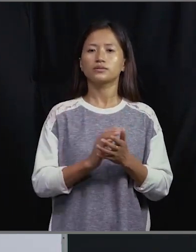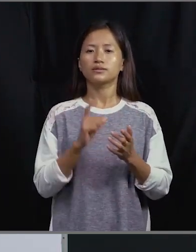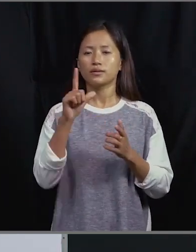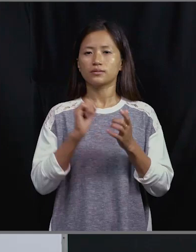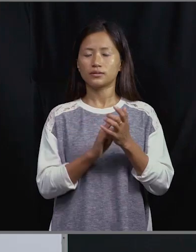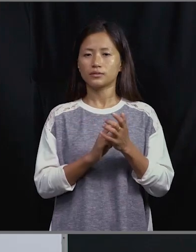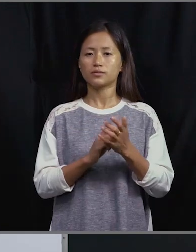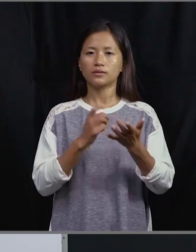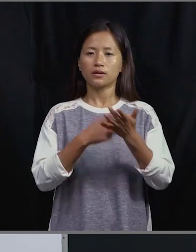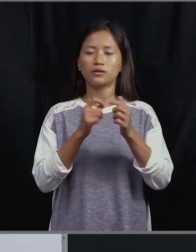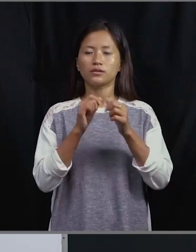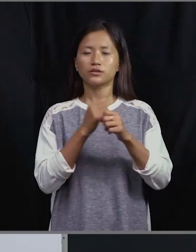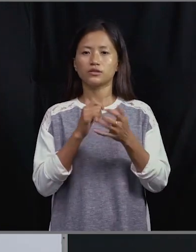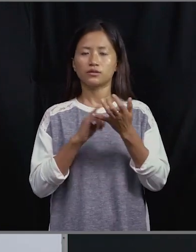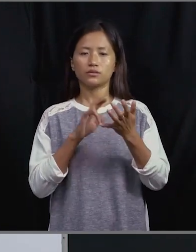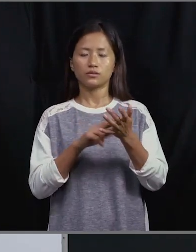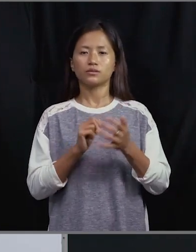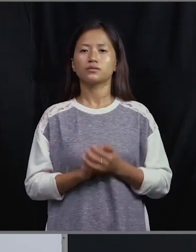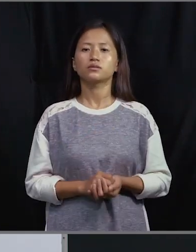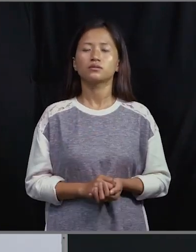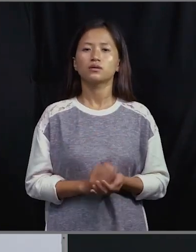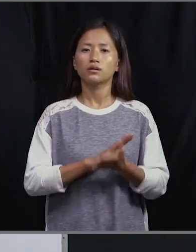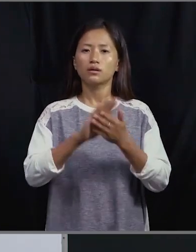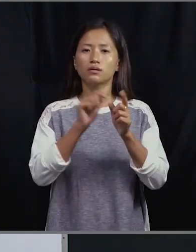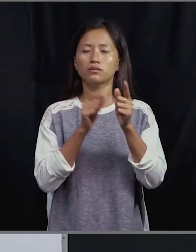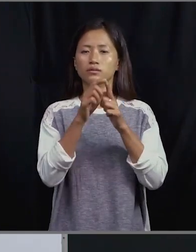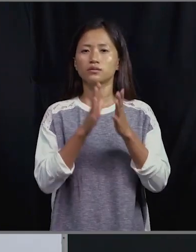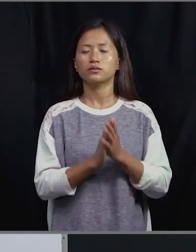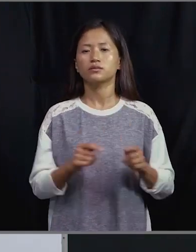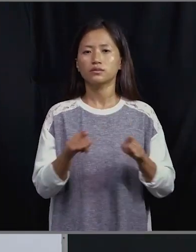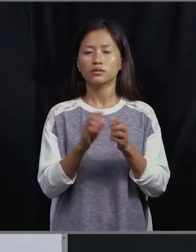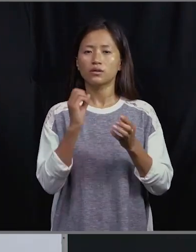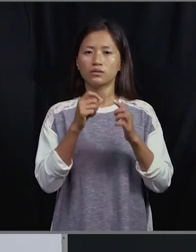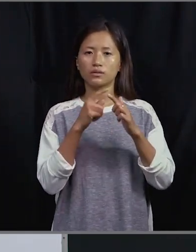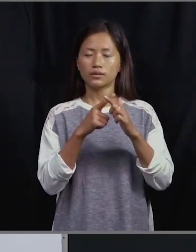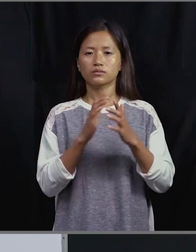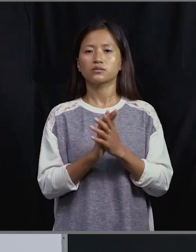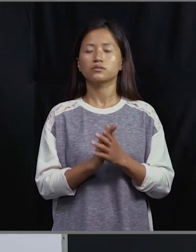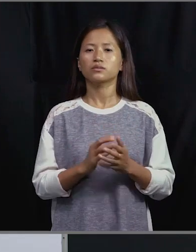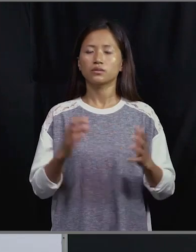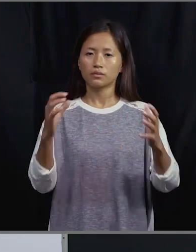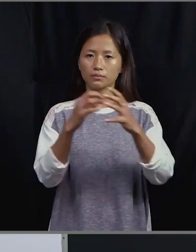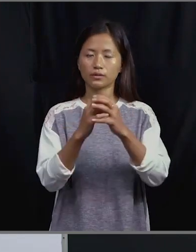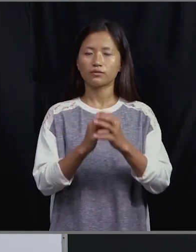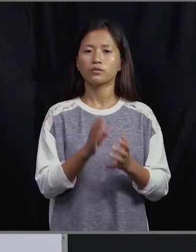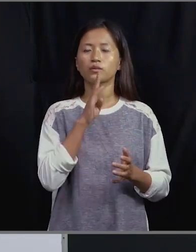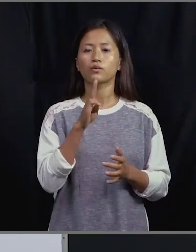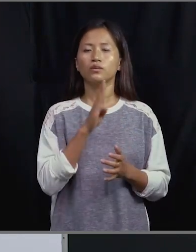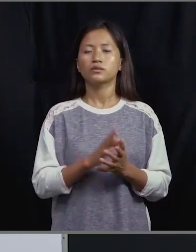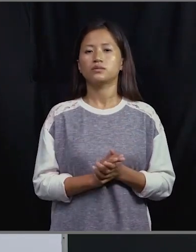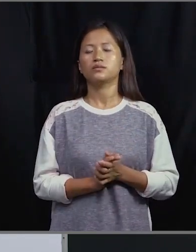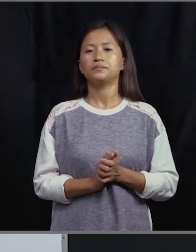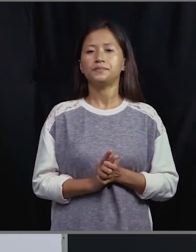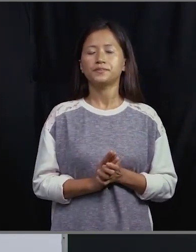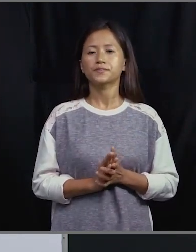example, hydrogen and oxygen, they combine to form water.